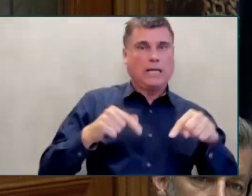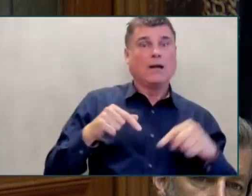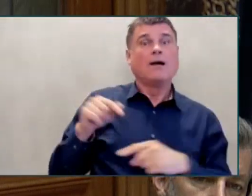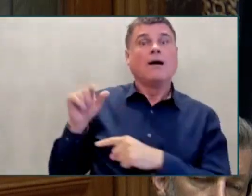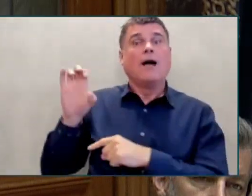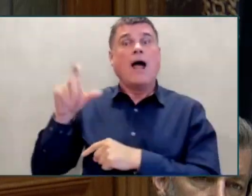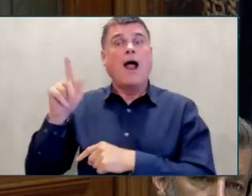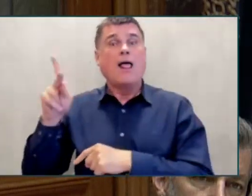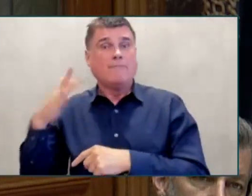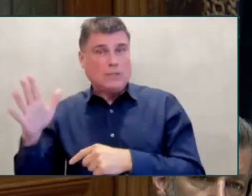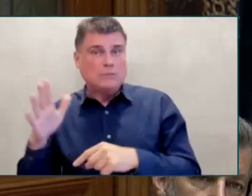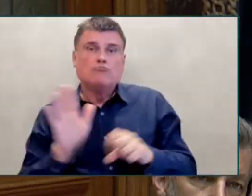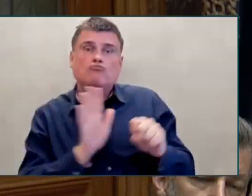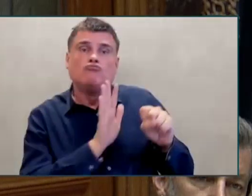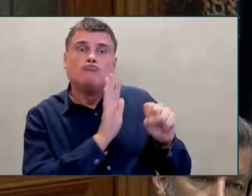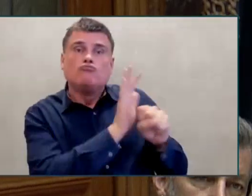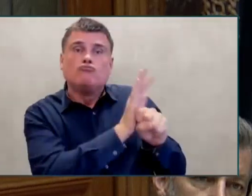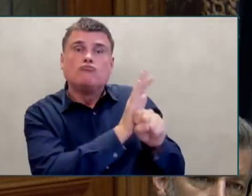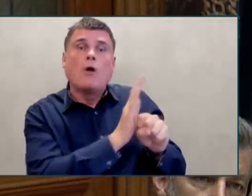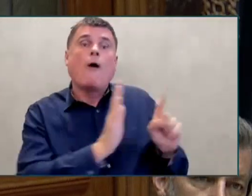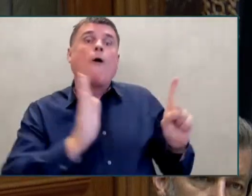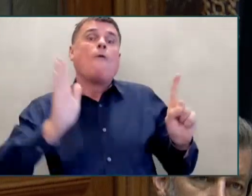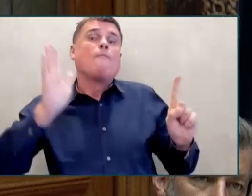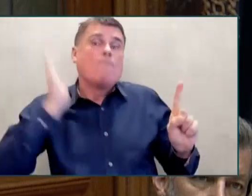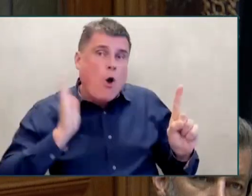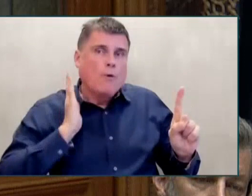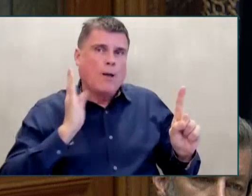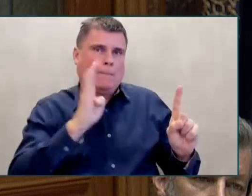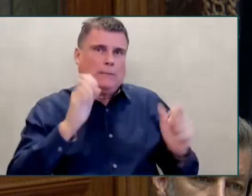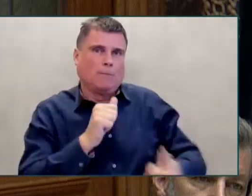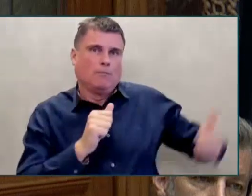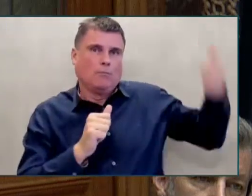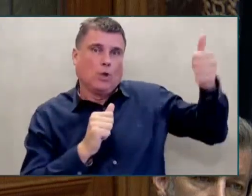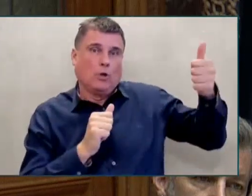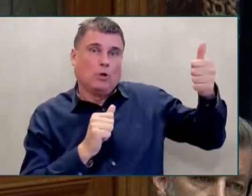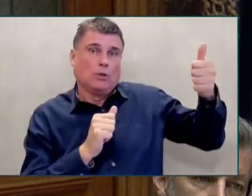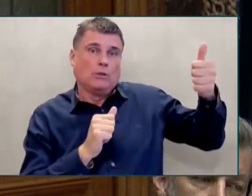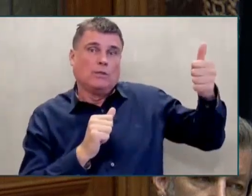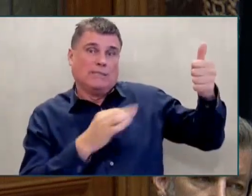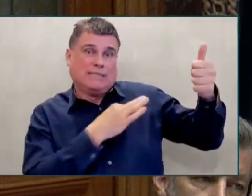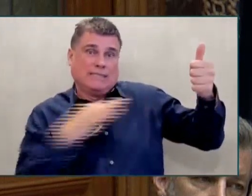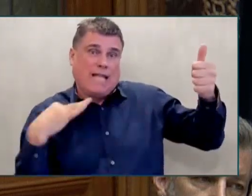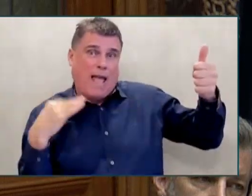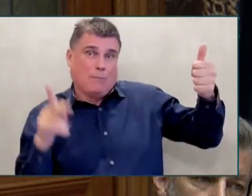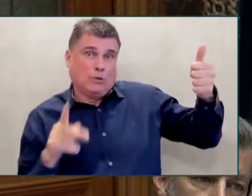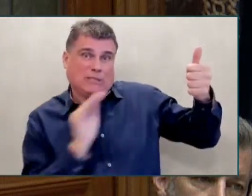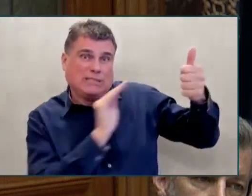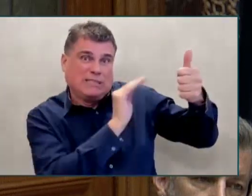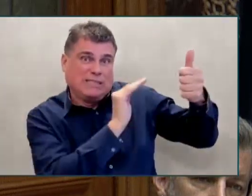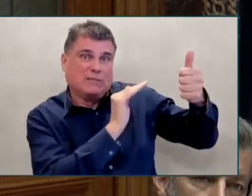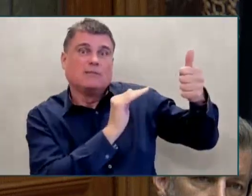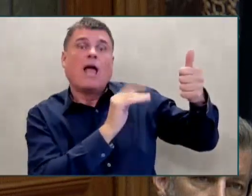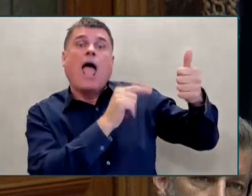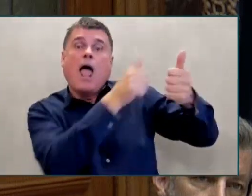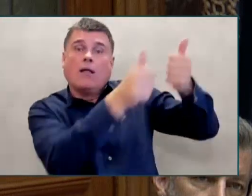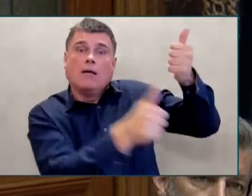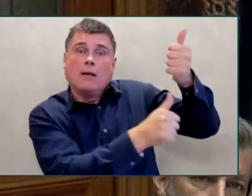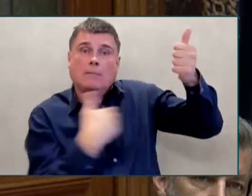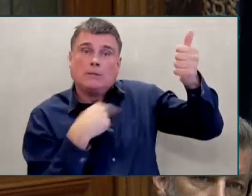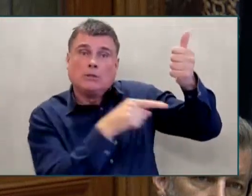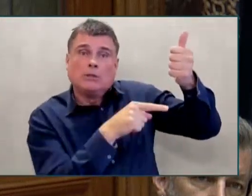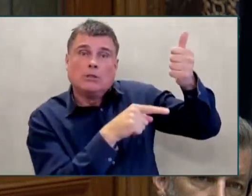of Staff, the Deputy Ministers of the Ministry of Environment and the Ministry of Energy and Mines. The subject of